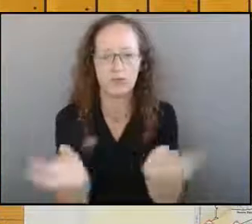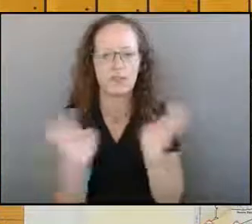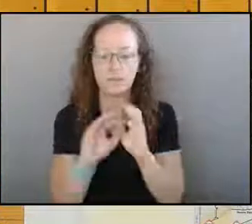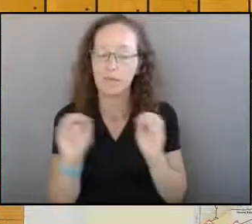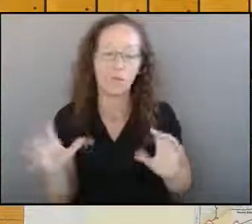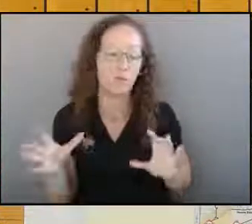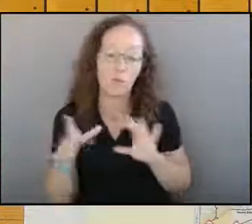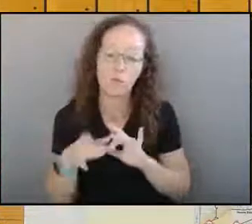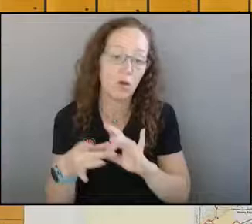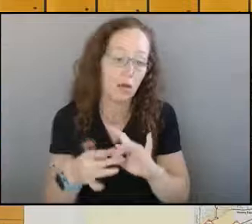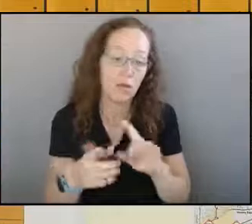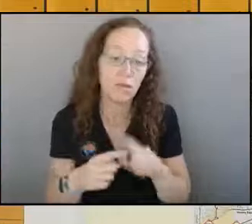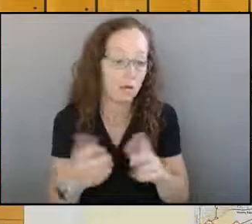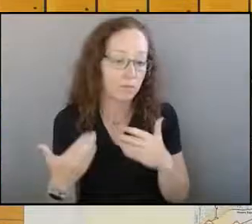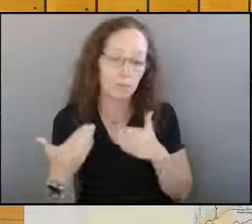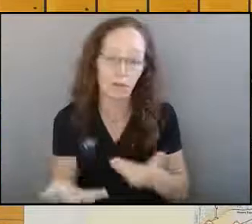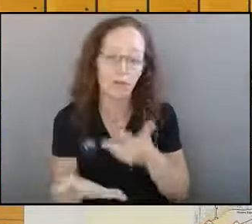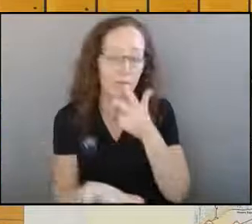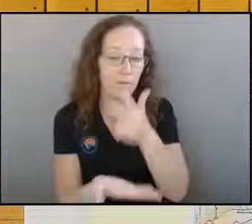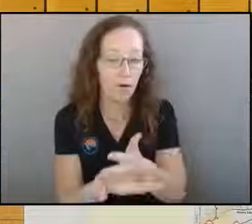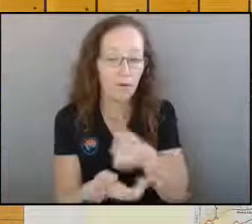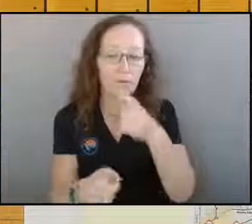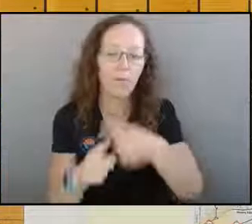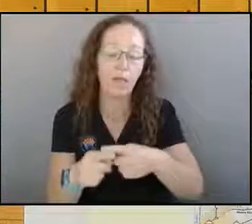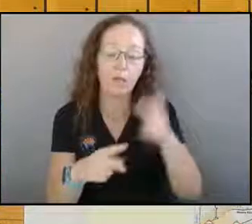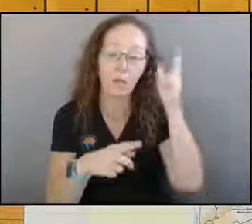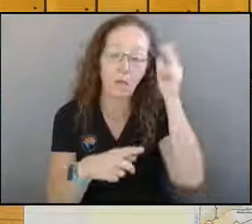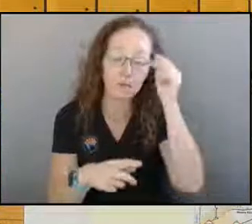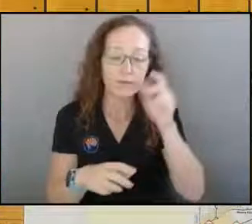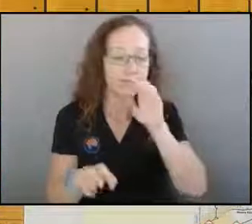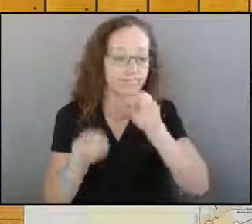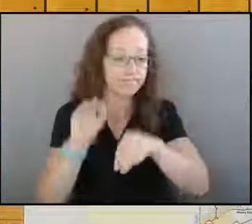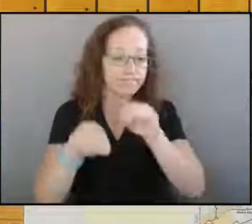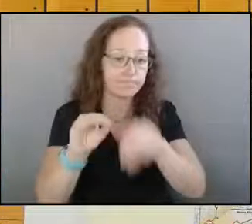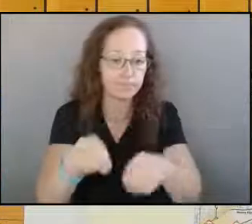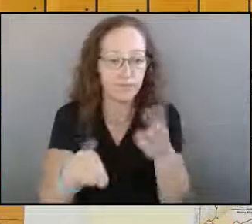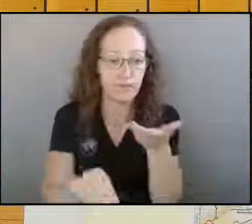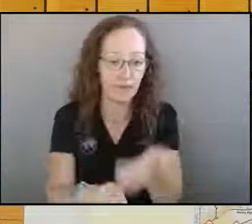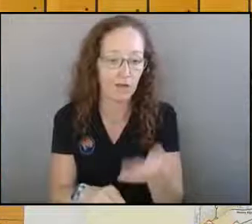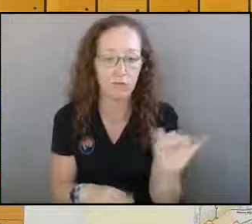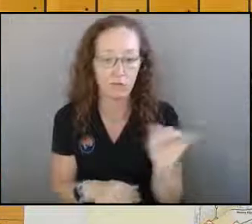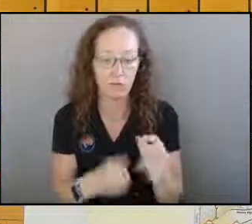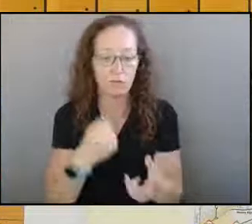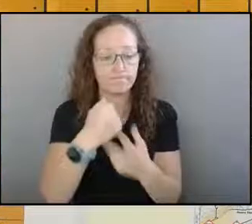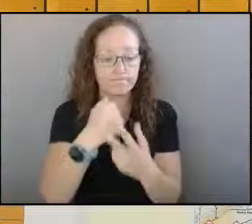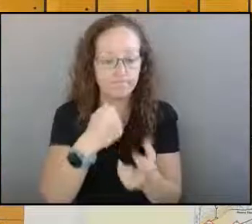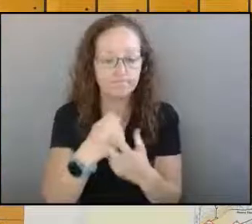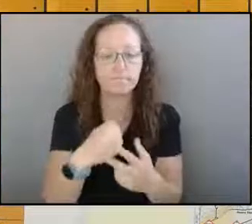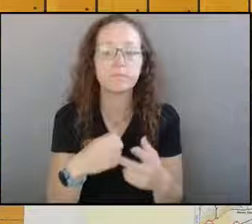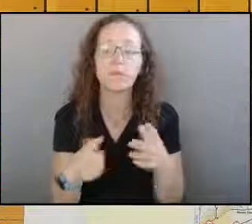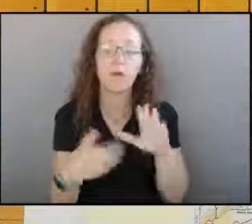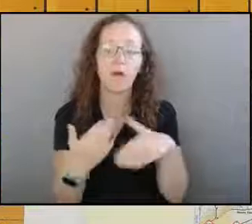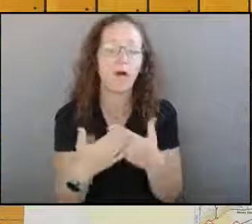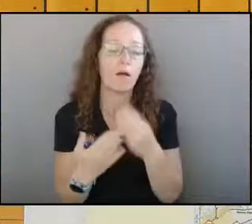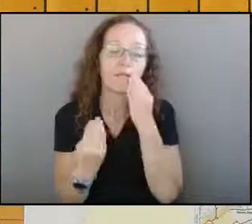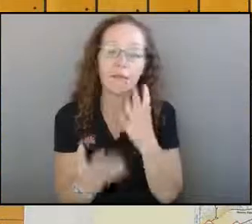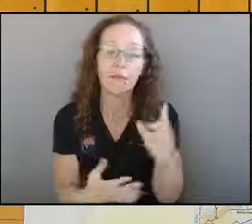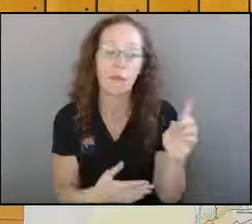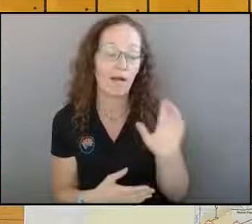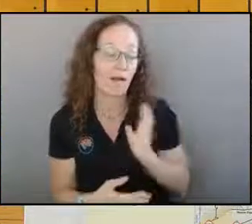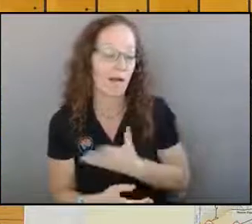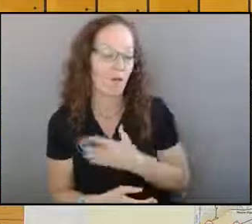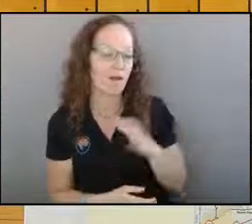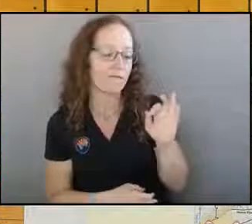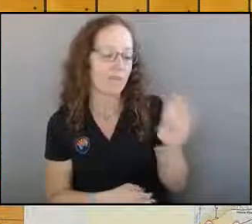as well. All this information can be found again on our webpage, Taos County Sheriff's Office. I'm sorry, on our Facebook page, Taos